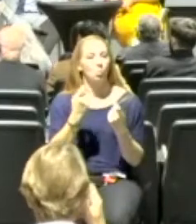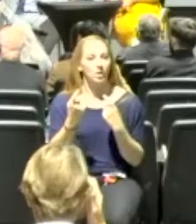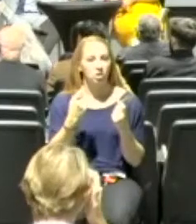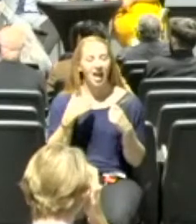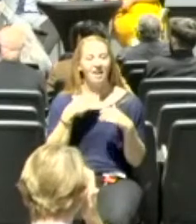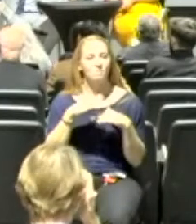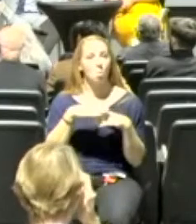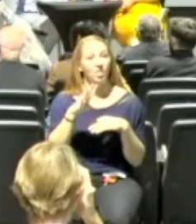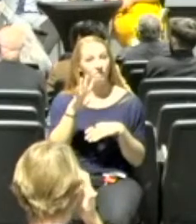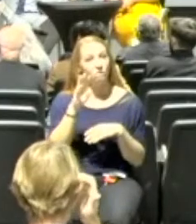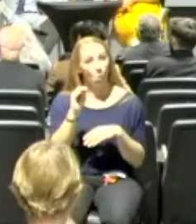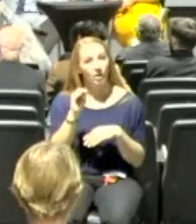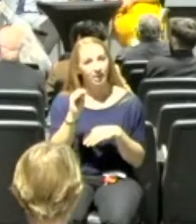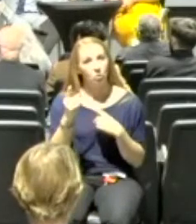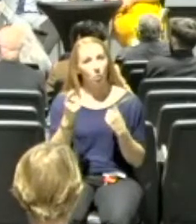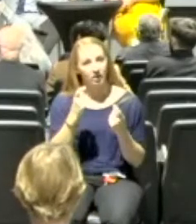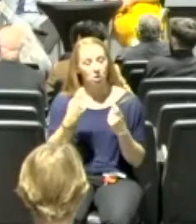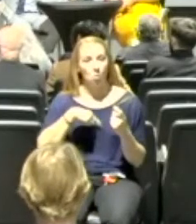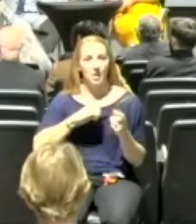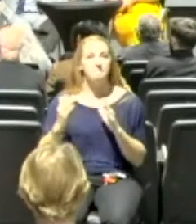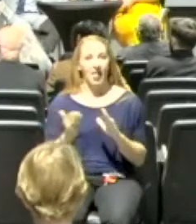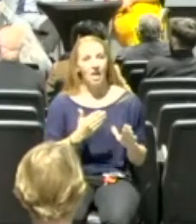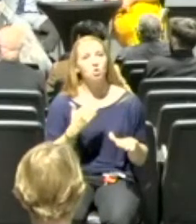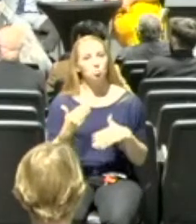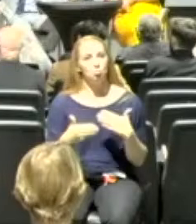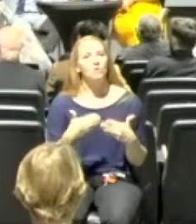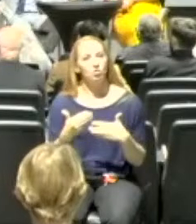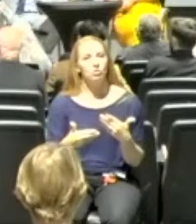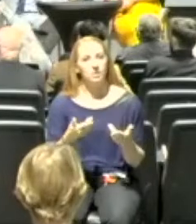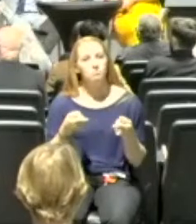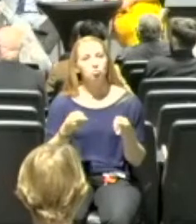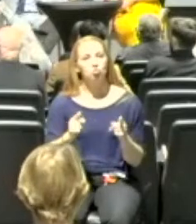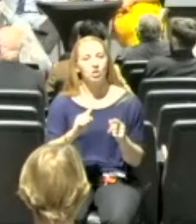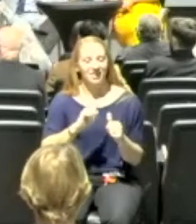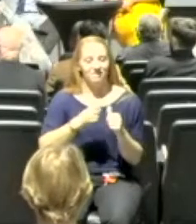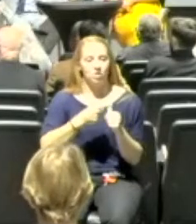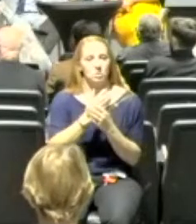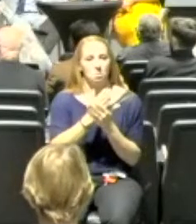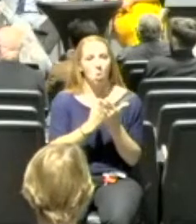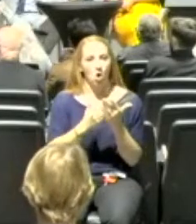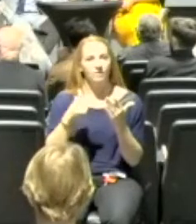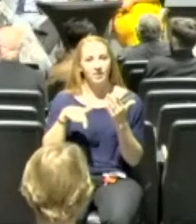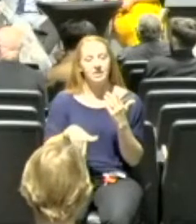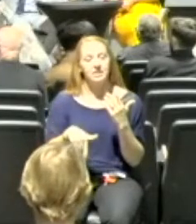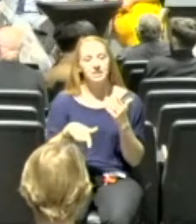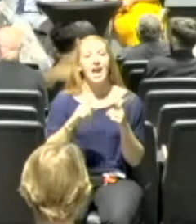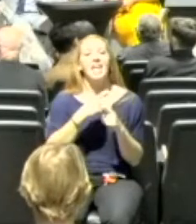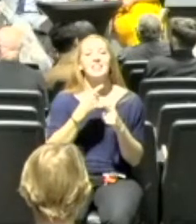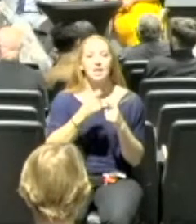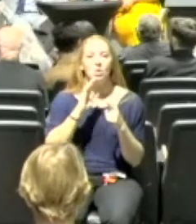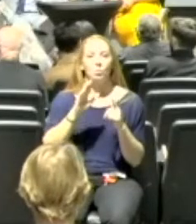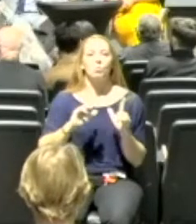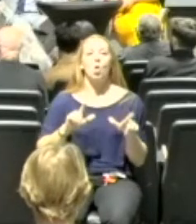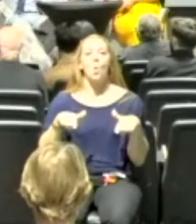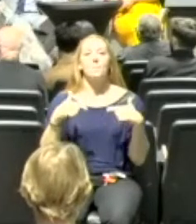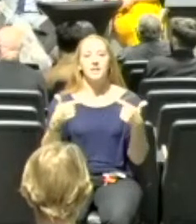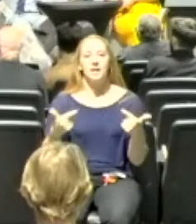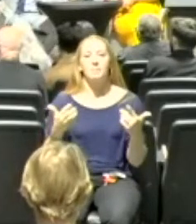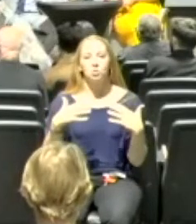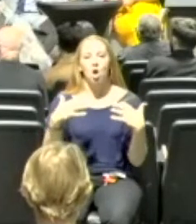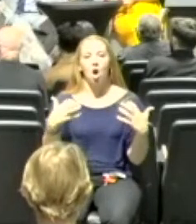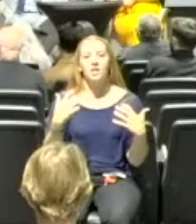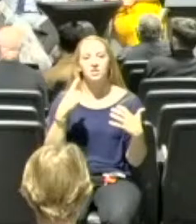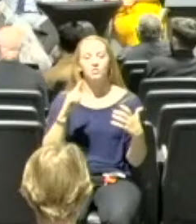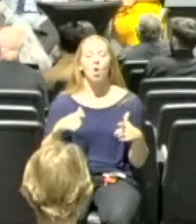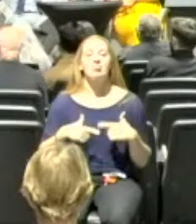over 40, and we plan to move through those during the first part of this segment, and then we'll open it up to the audience for